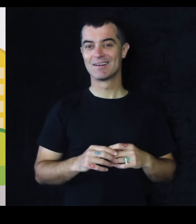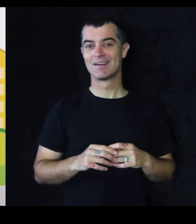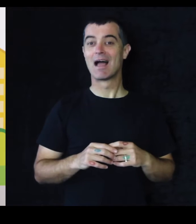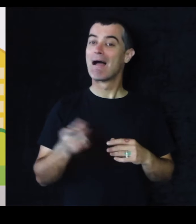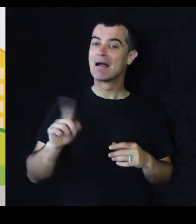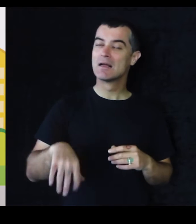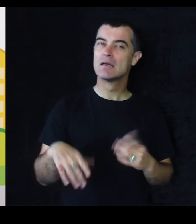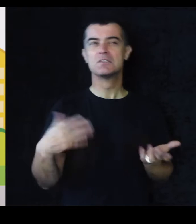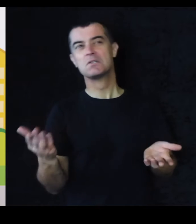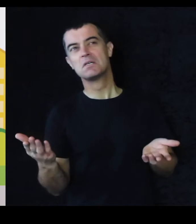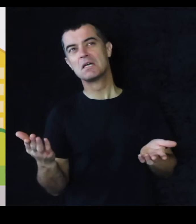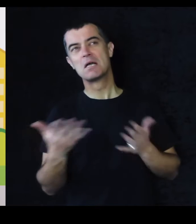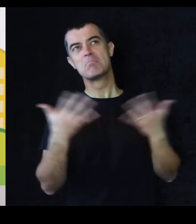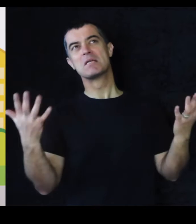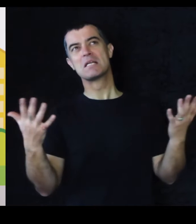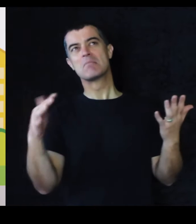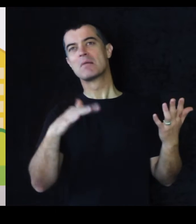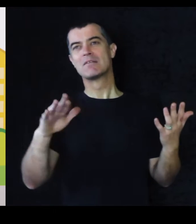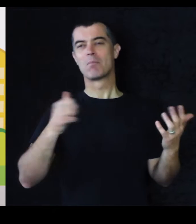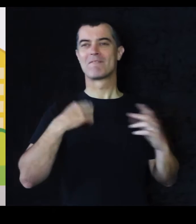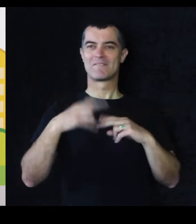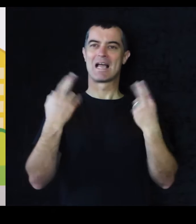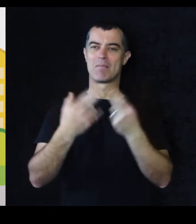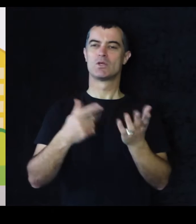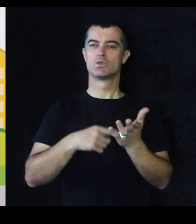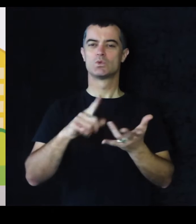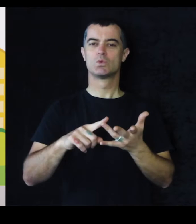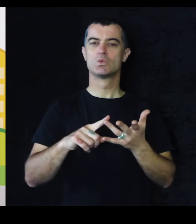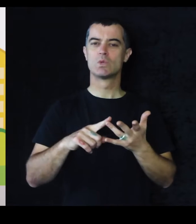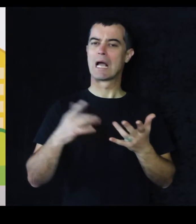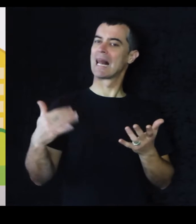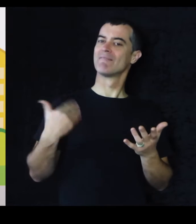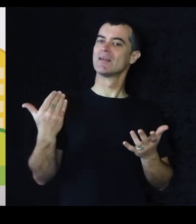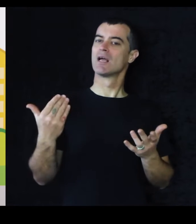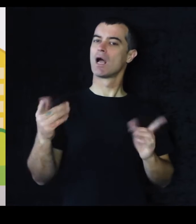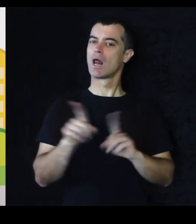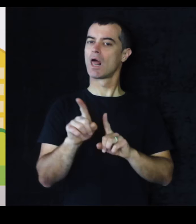and a big place for my family to live